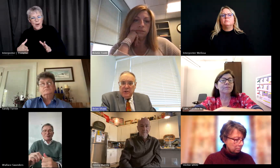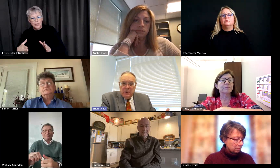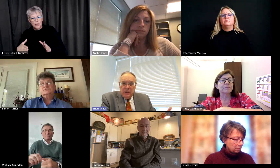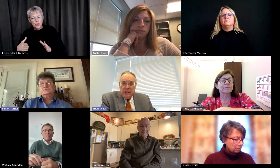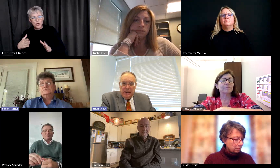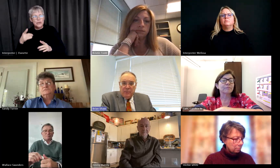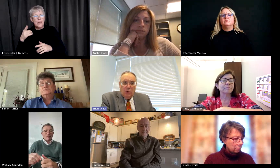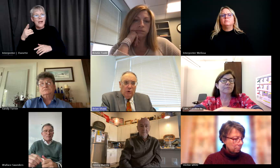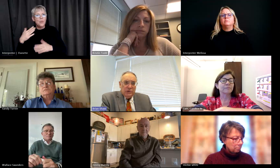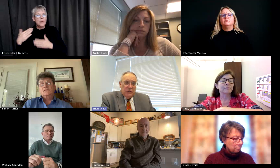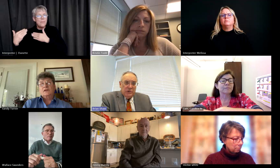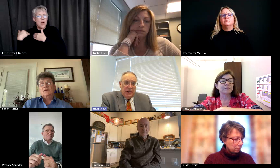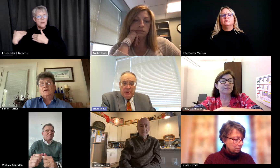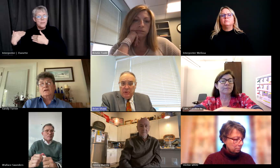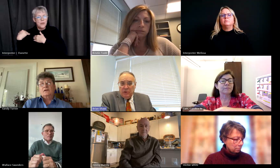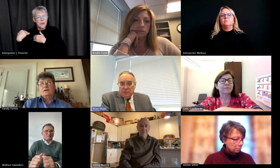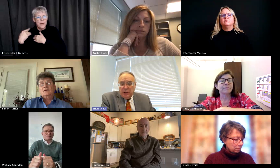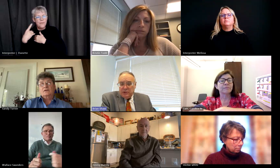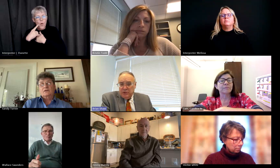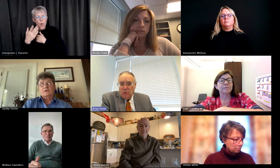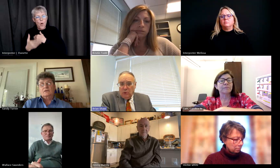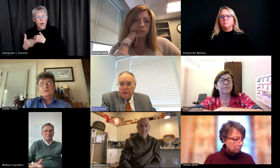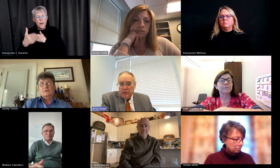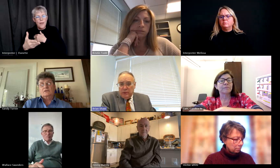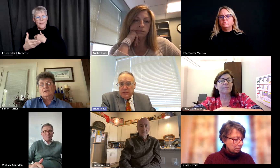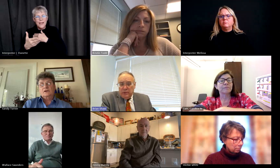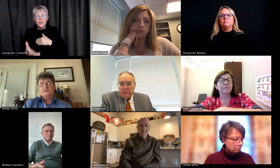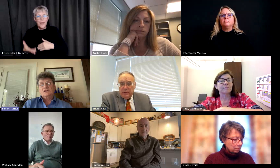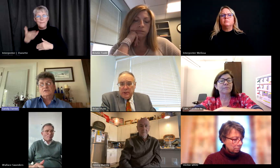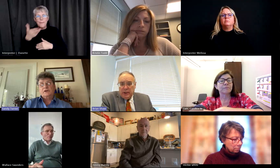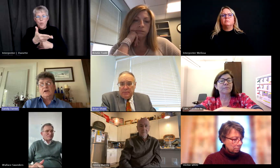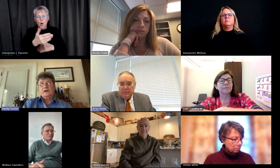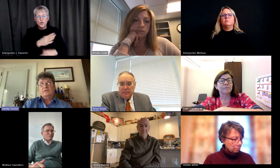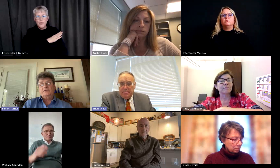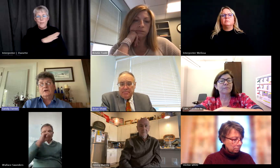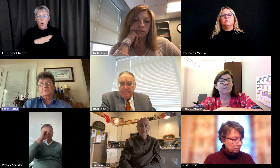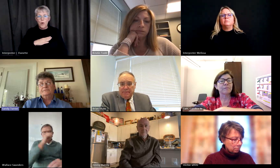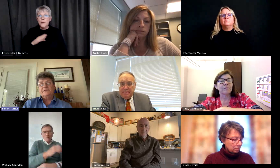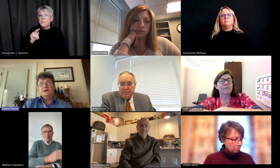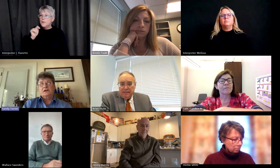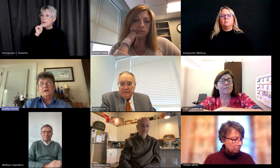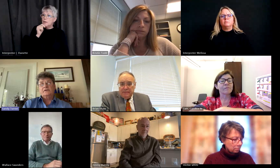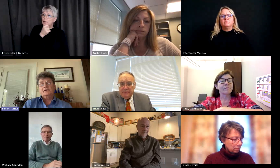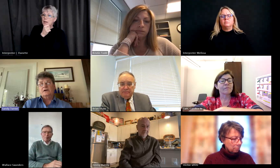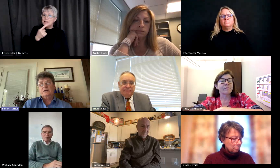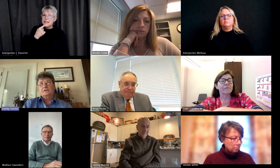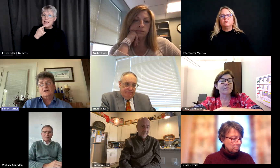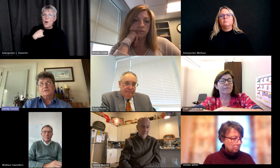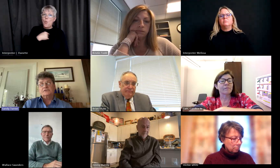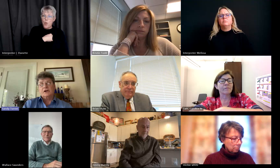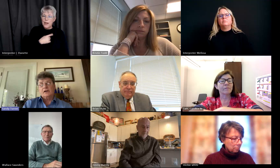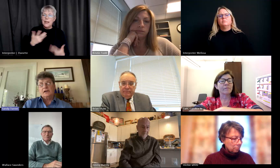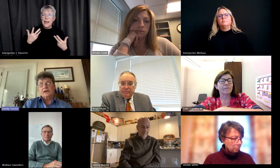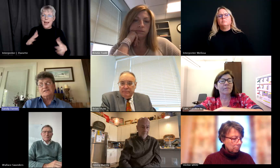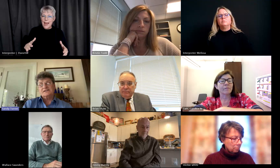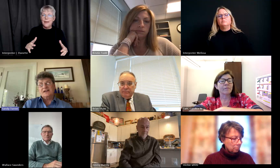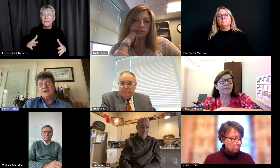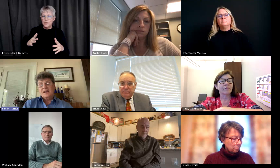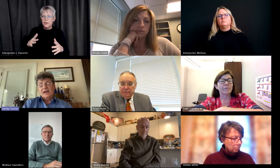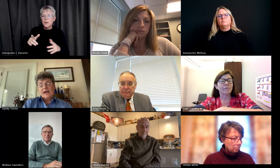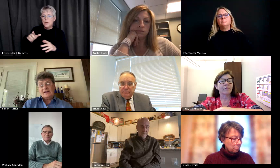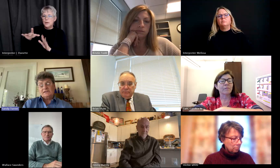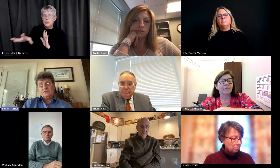organization, or is that those brought to the board? Since we have declared Dr. Todd